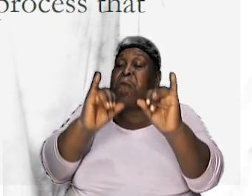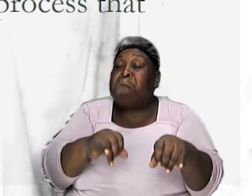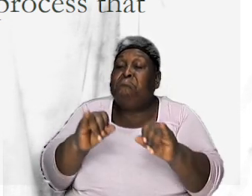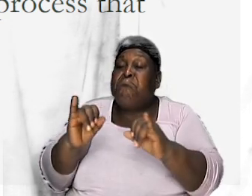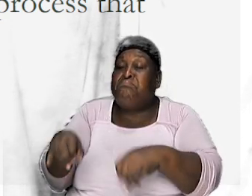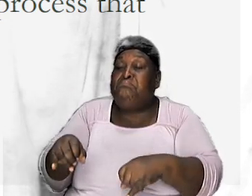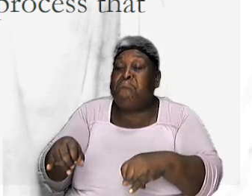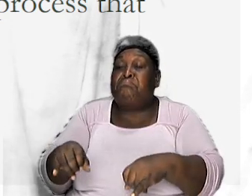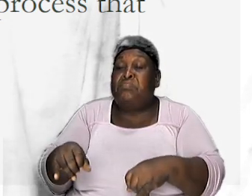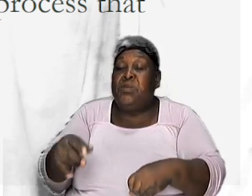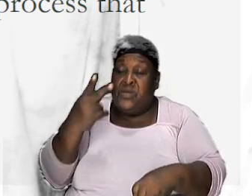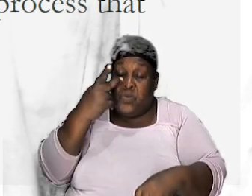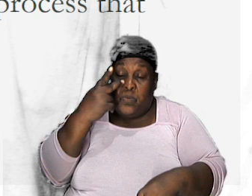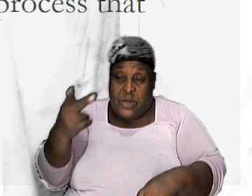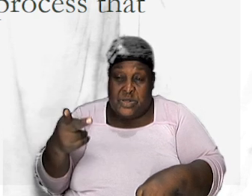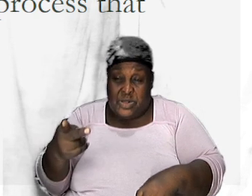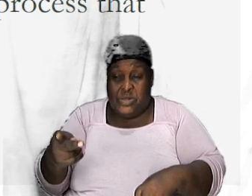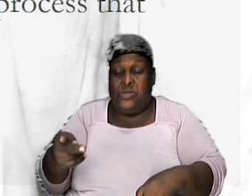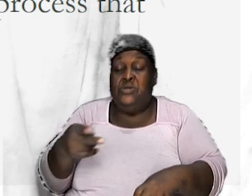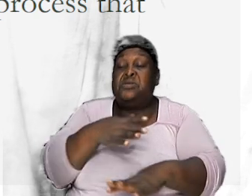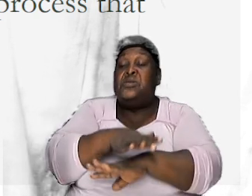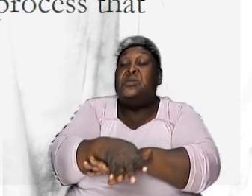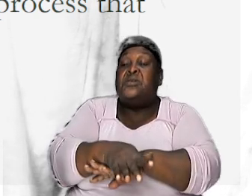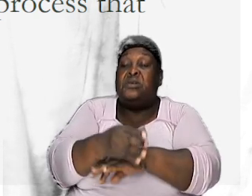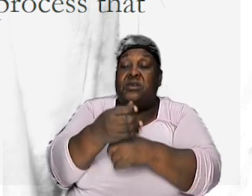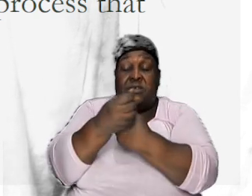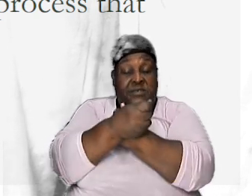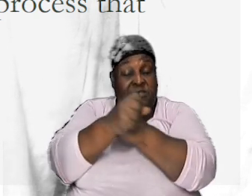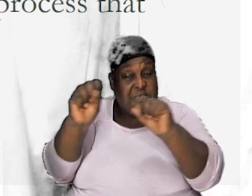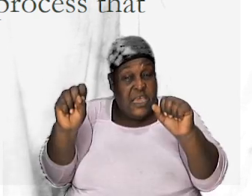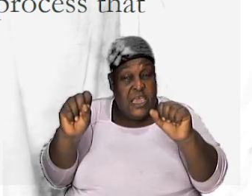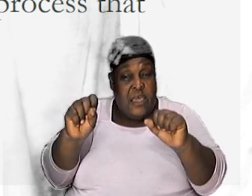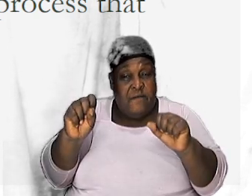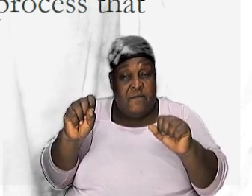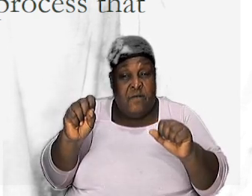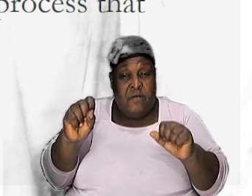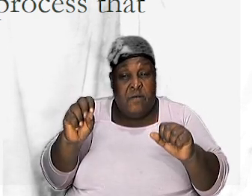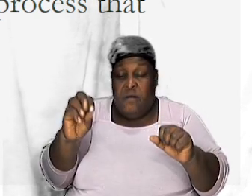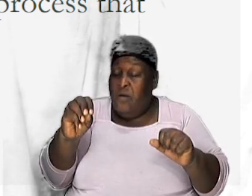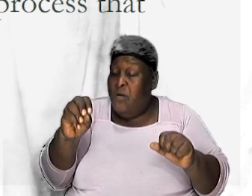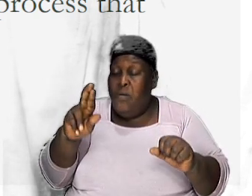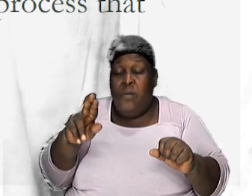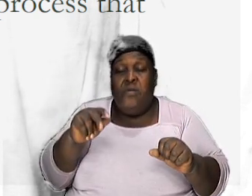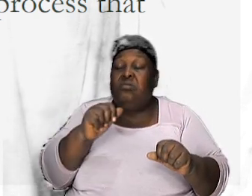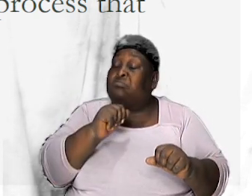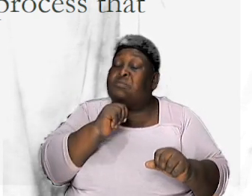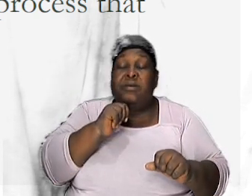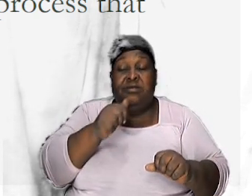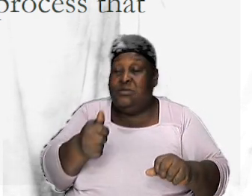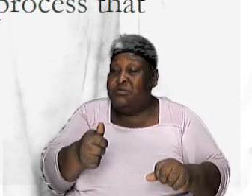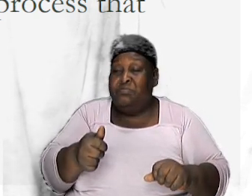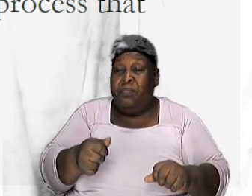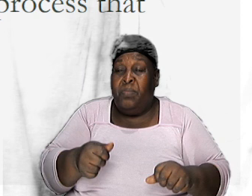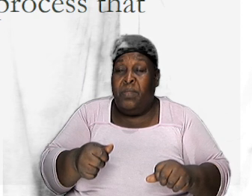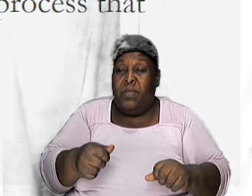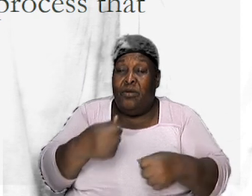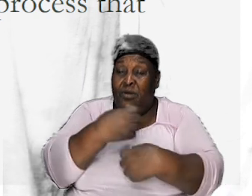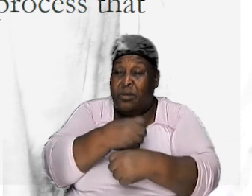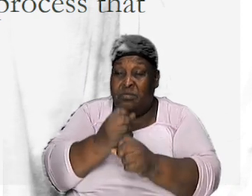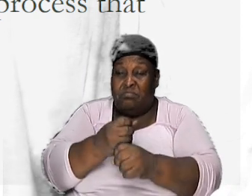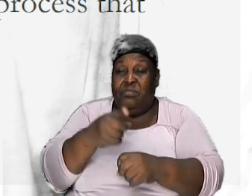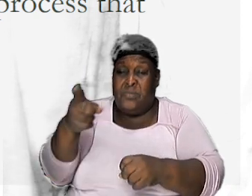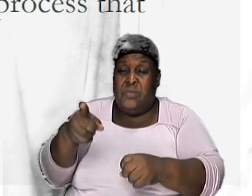the session tonight, if you are saved and you are not, I put it to you that we were created by God to be